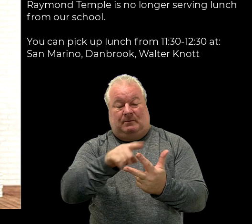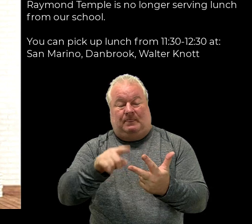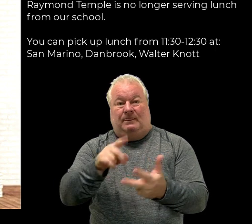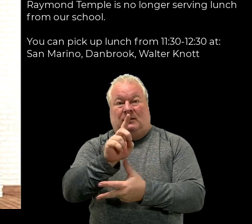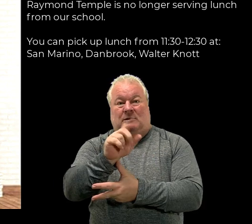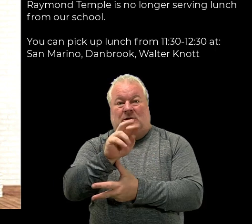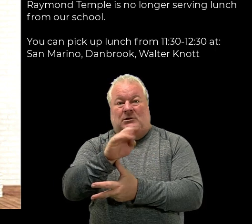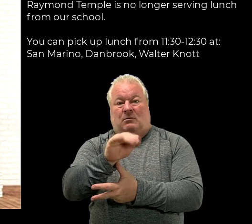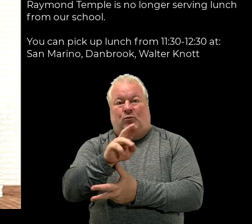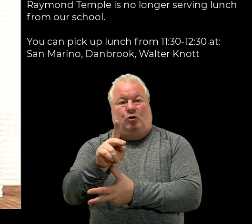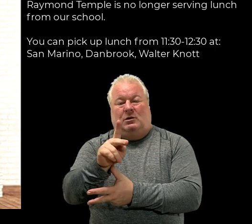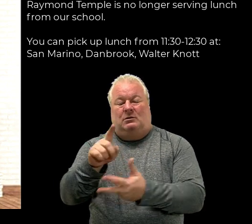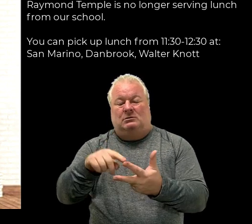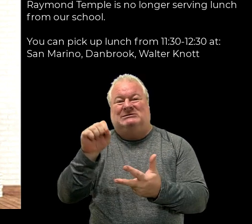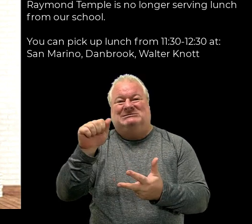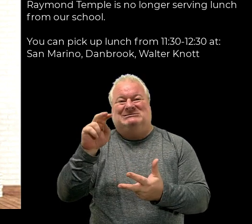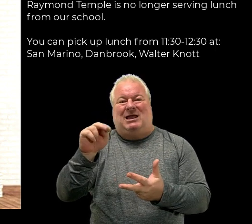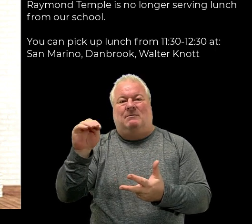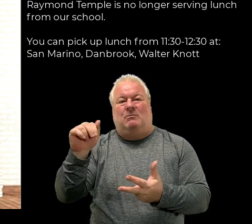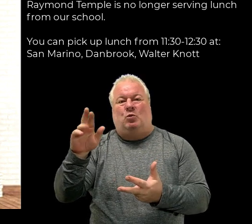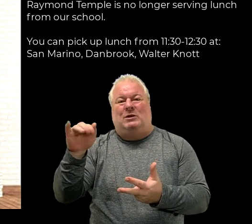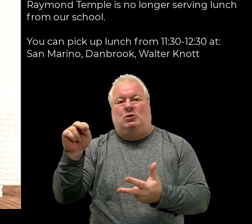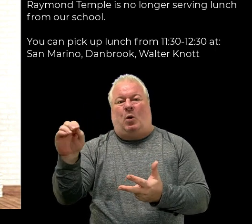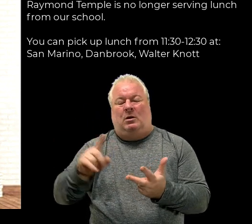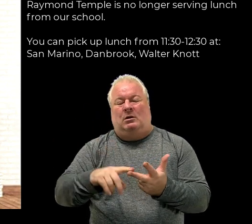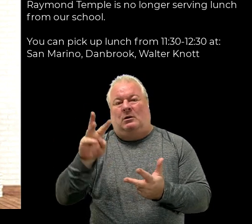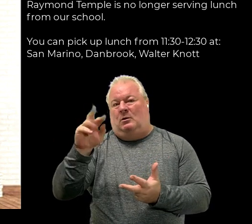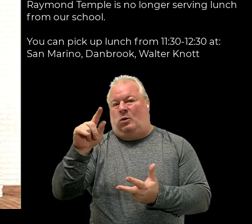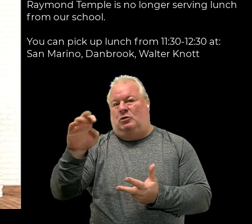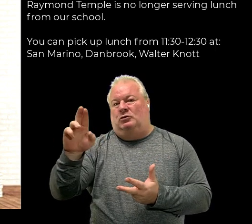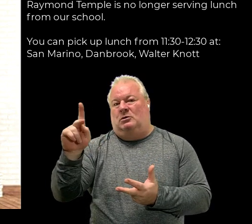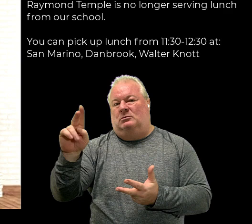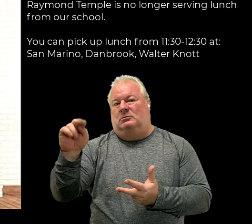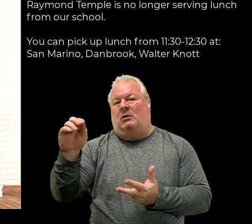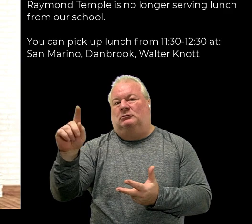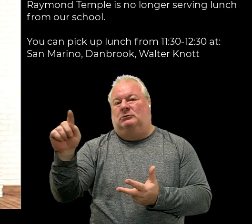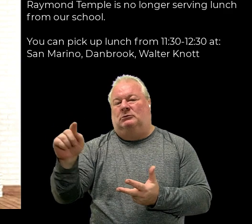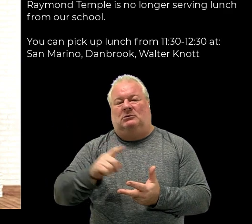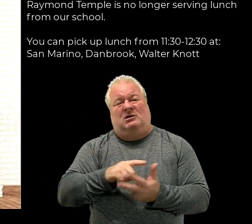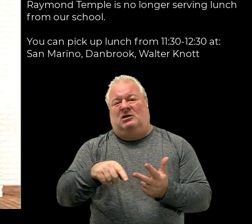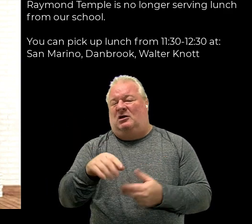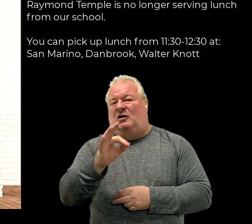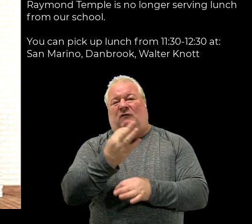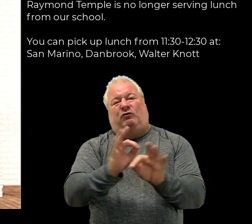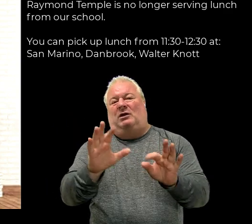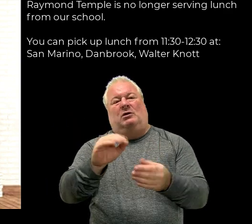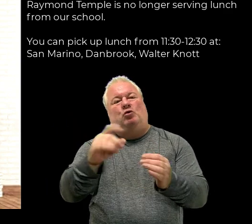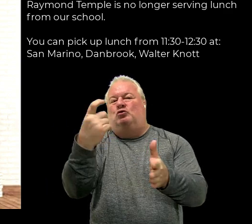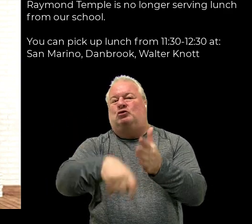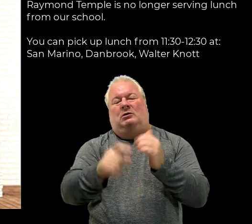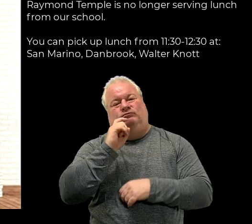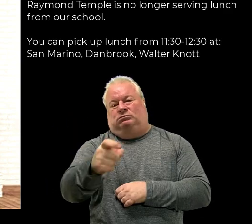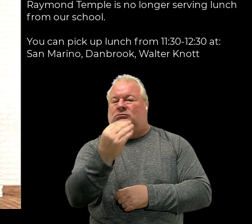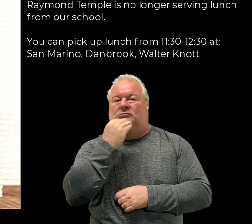Danbrook, San Marino, and Walter Knott. Free lunch for anybody 18 years or